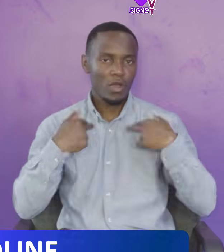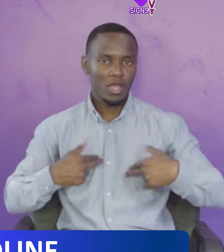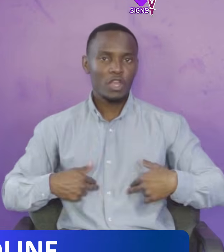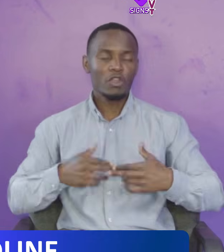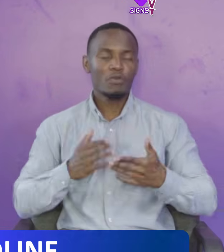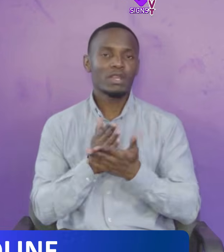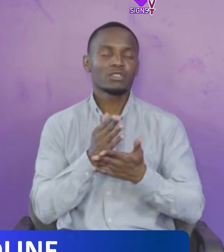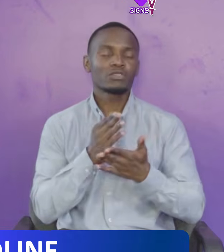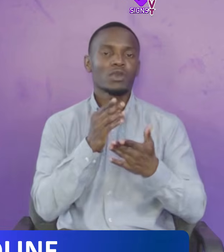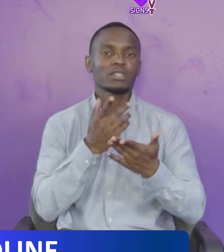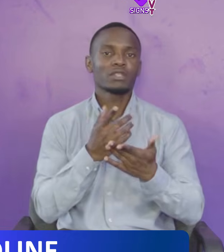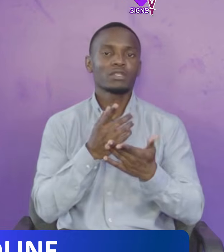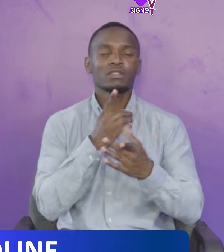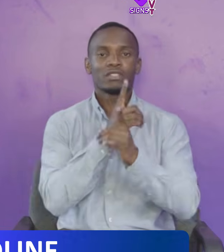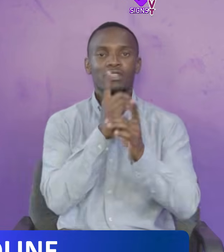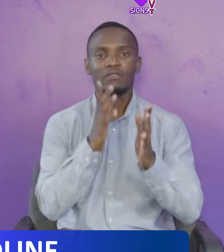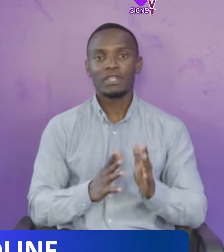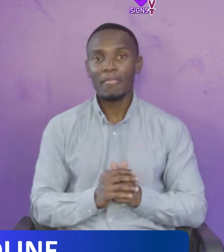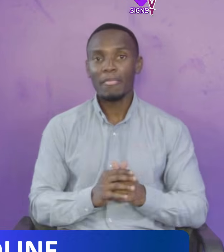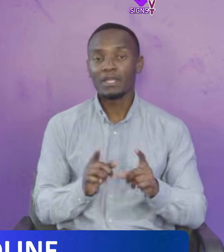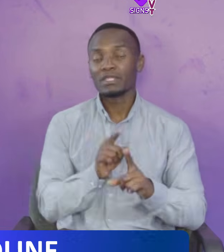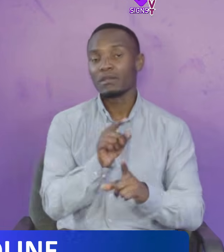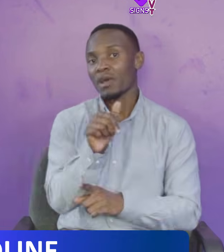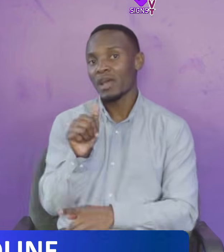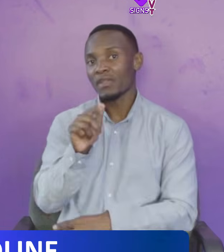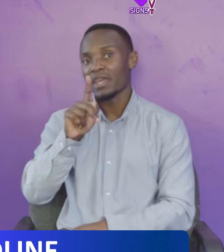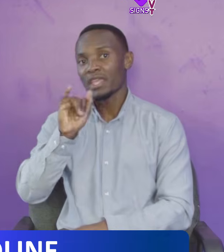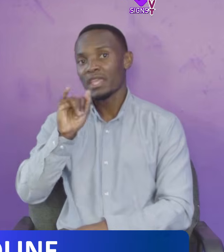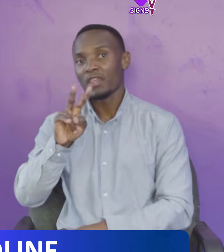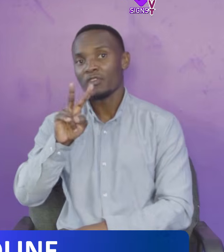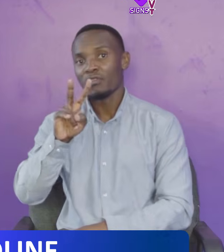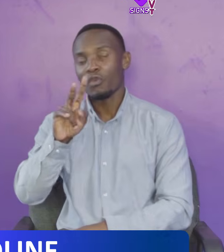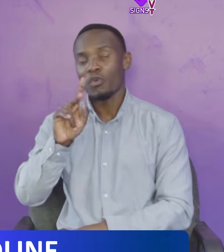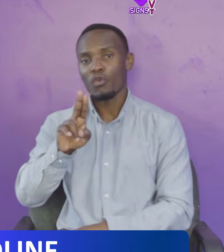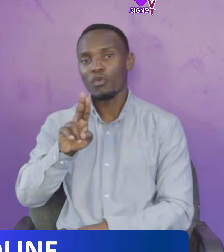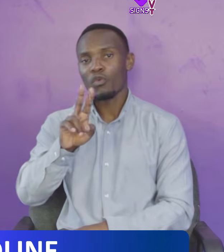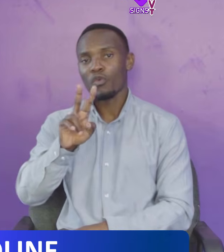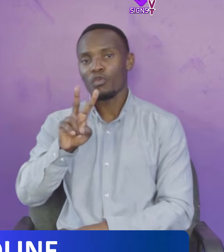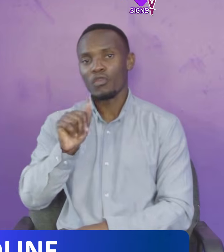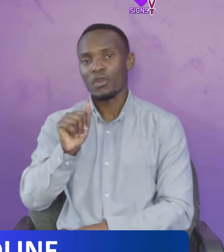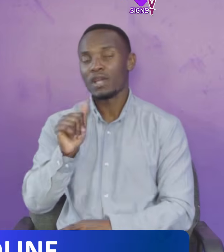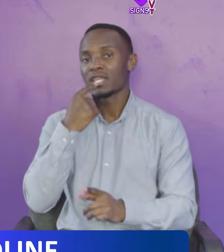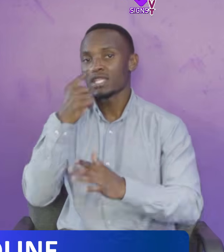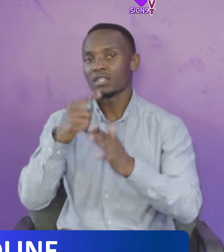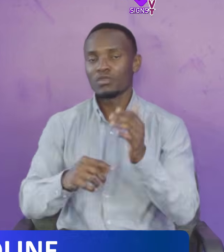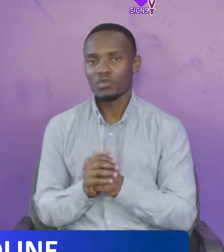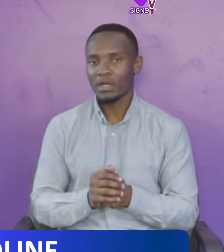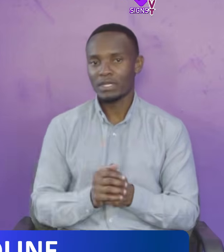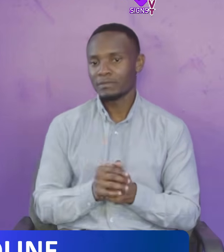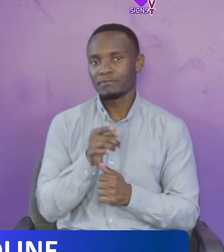the arrests, accusing the administration of sidelining constitutional freedoms.